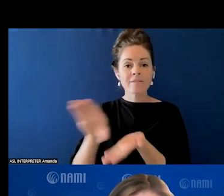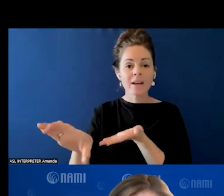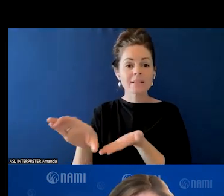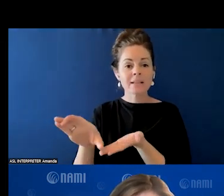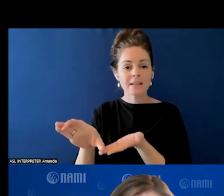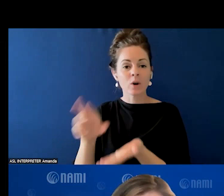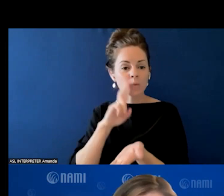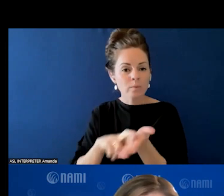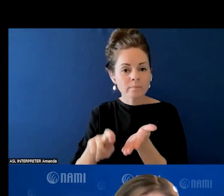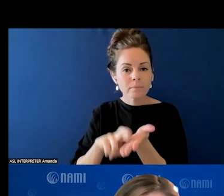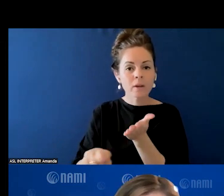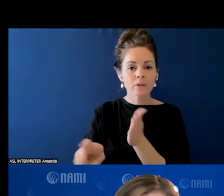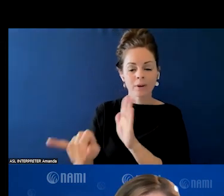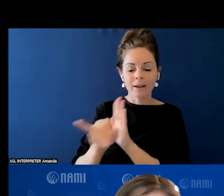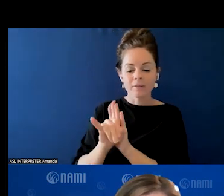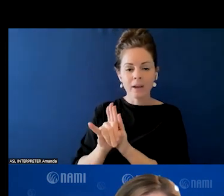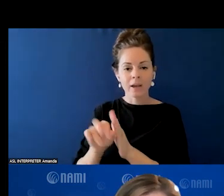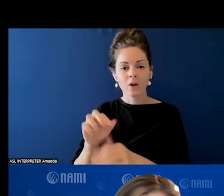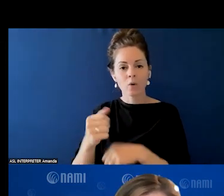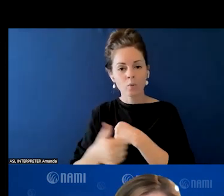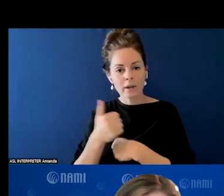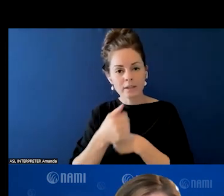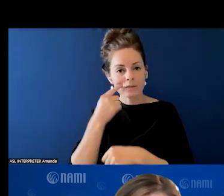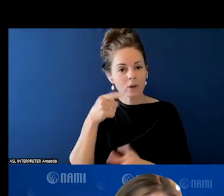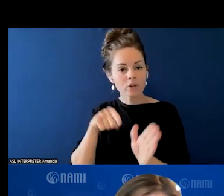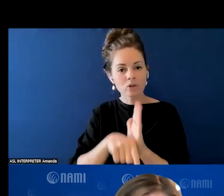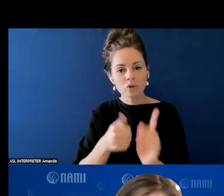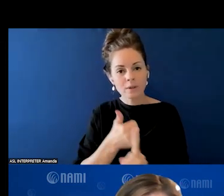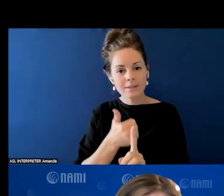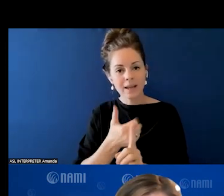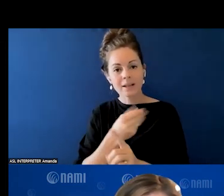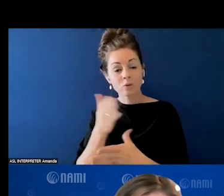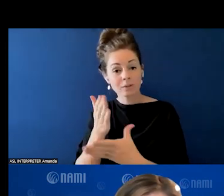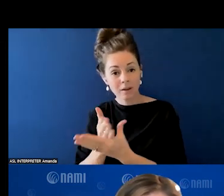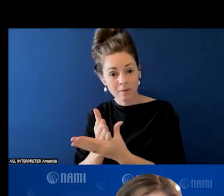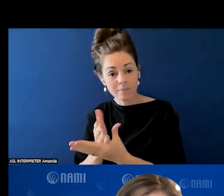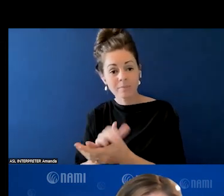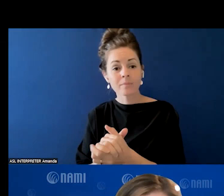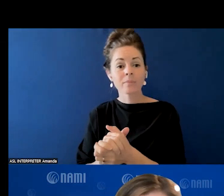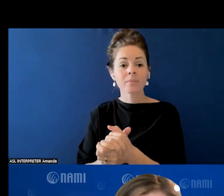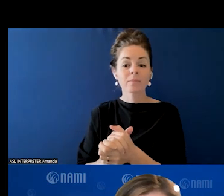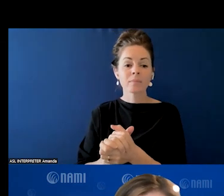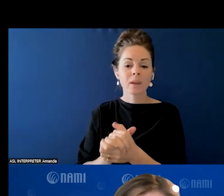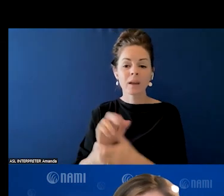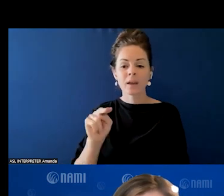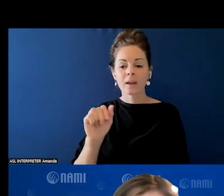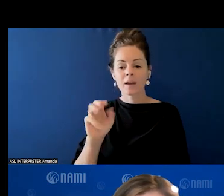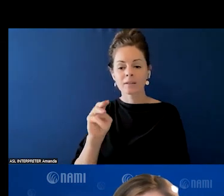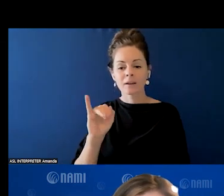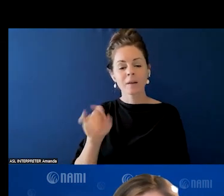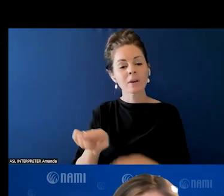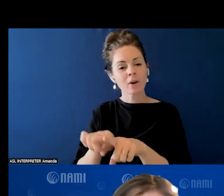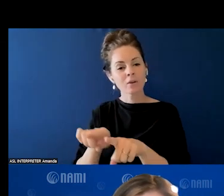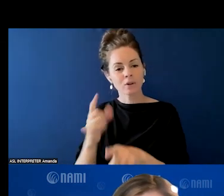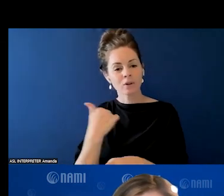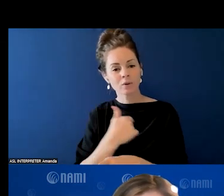to identify risks for suicide and improve suicide prevention. And at NAMI, we've also been making the point that